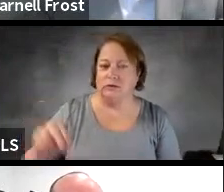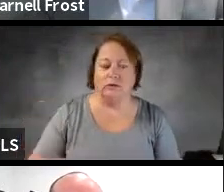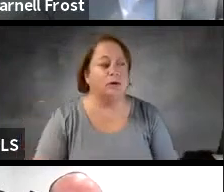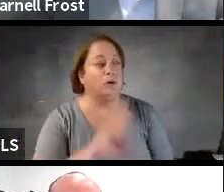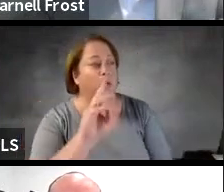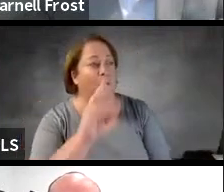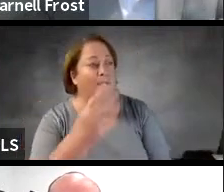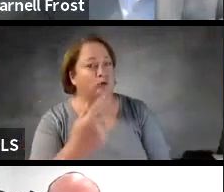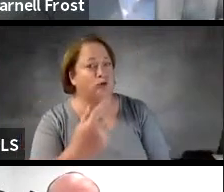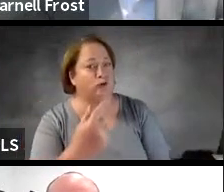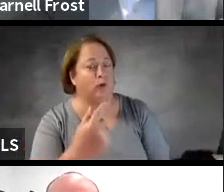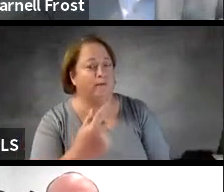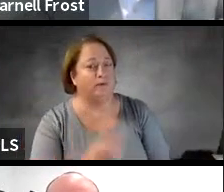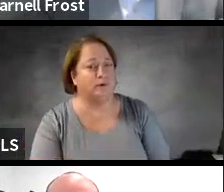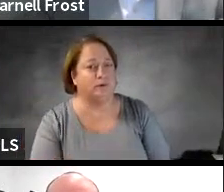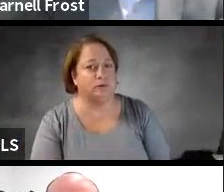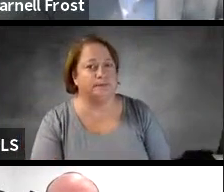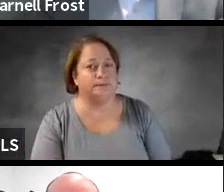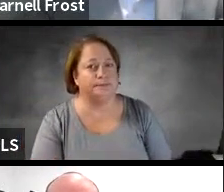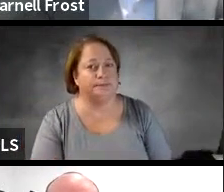Webster Groves.